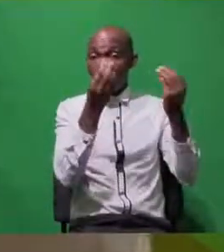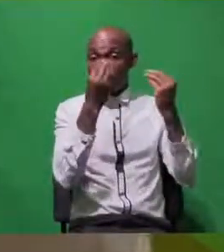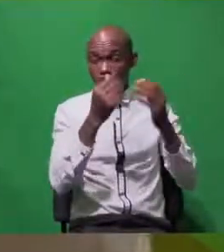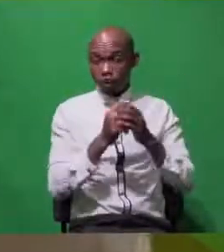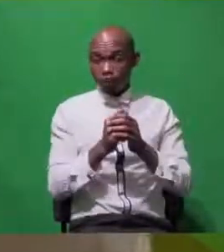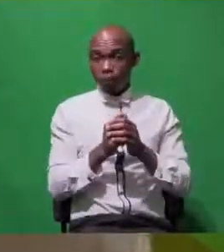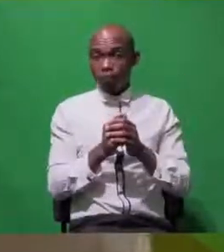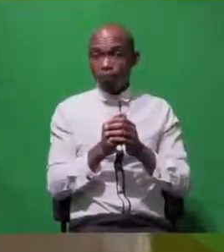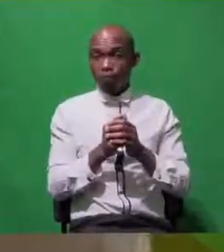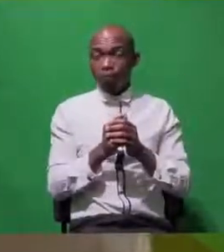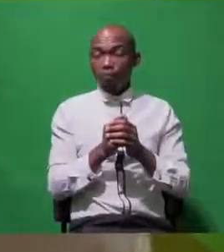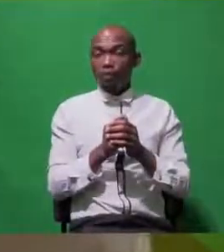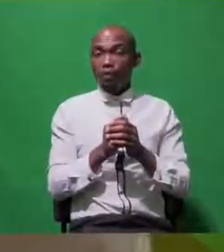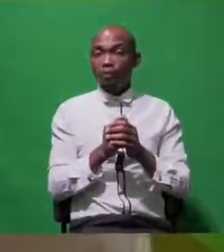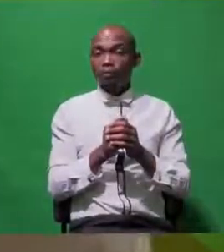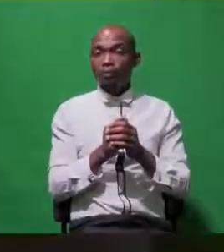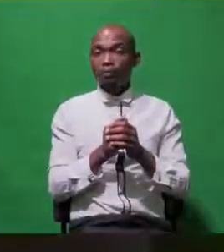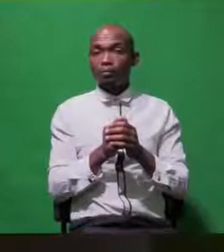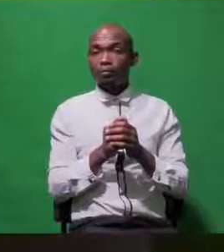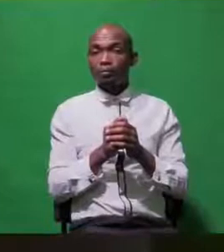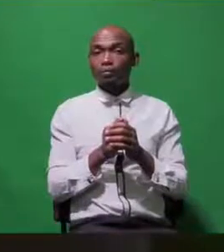This African informal education,